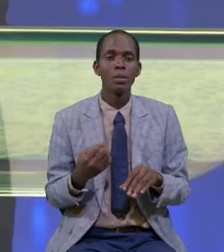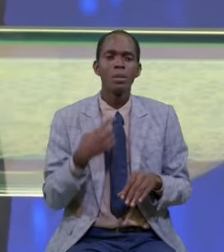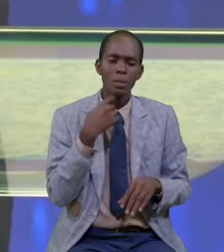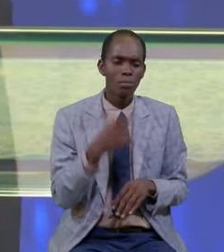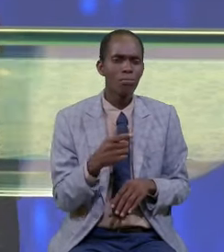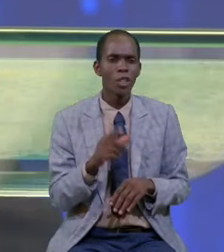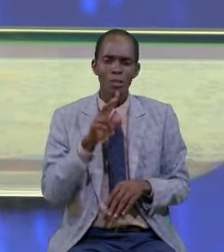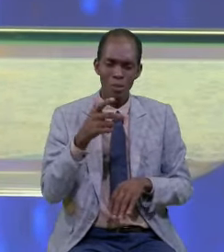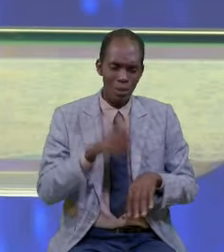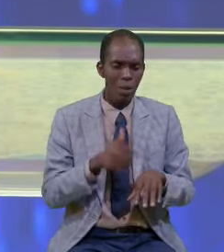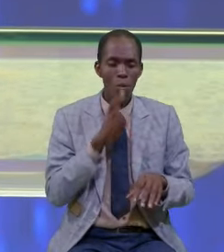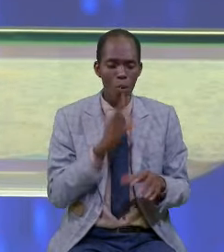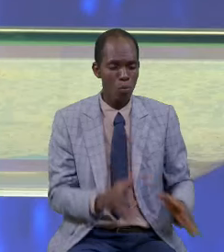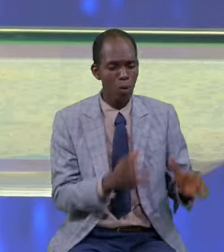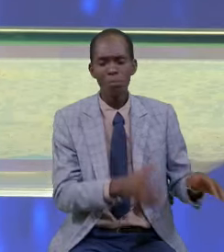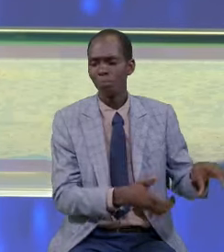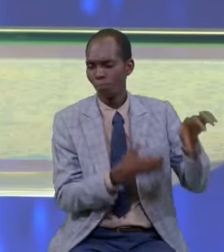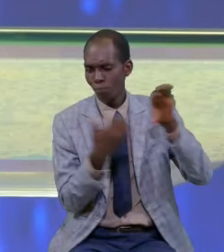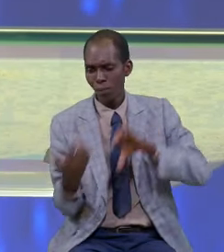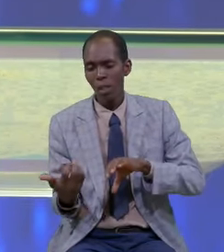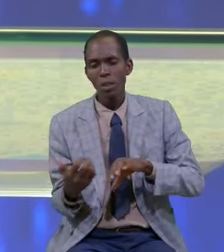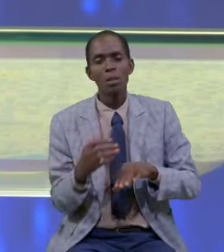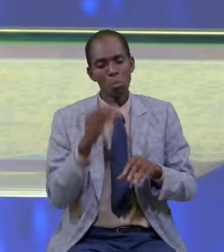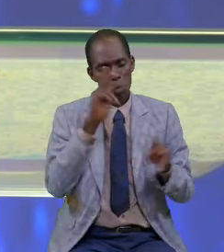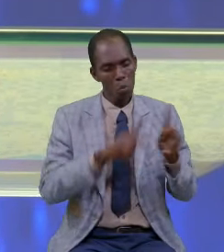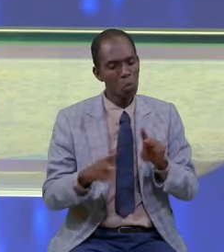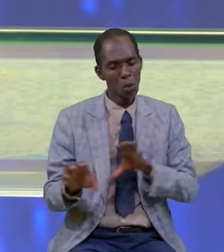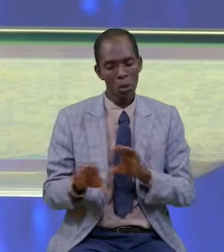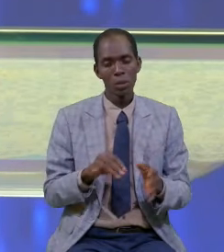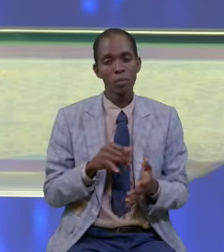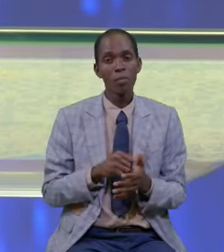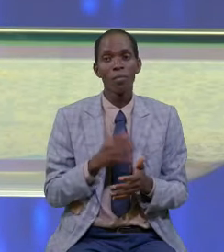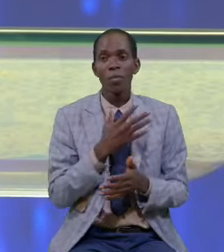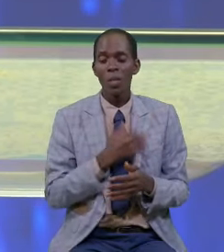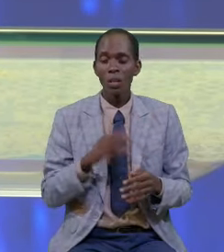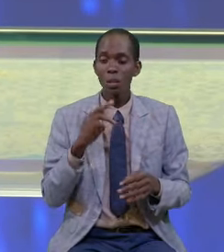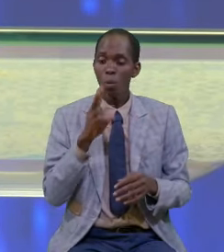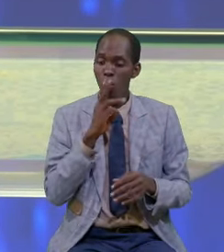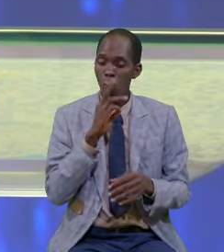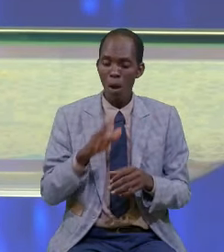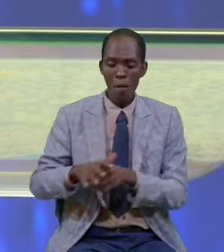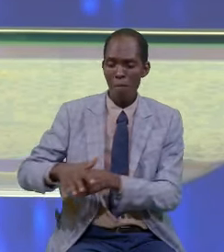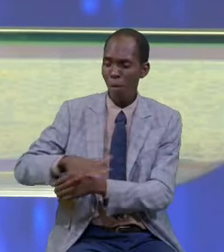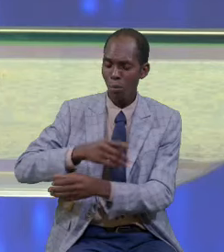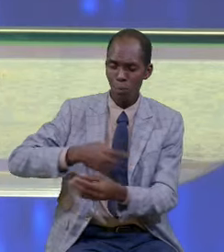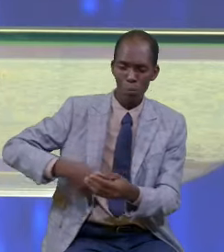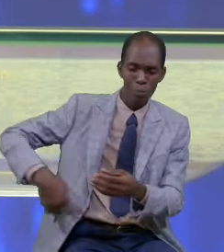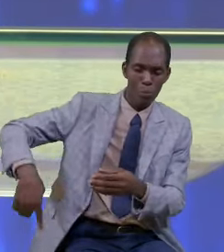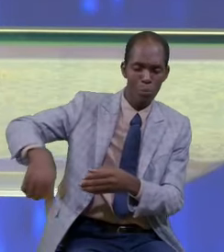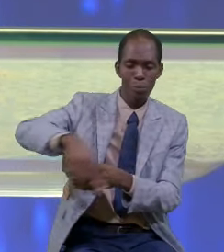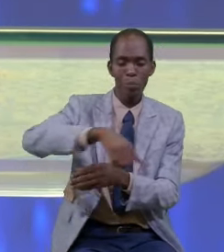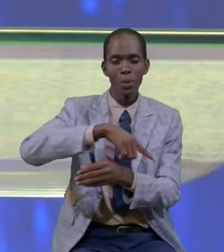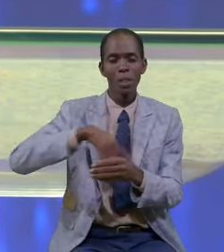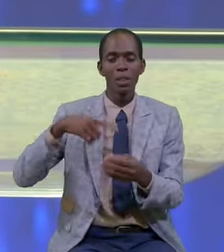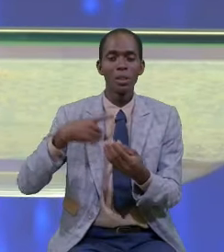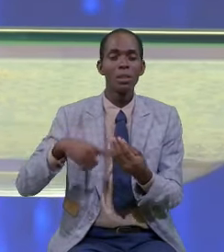the third time. And he did it the third time. And the water ran round about the altar and